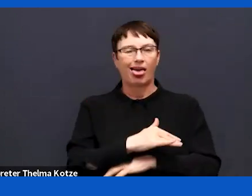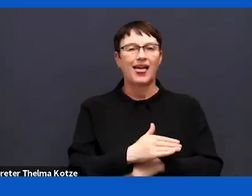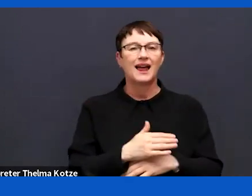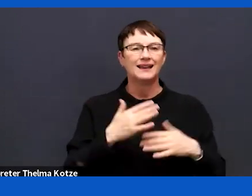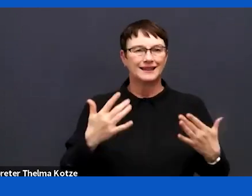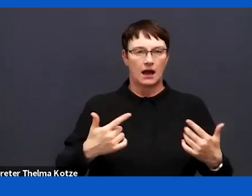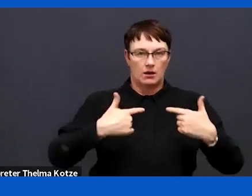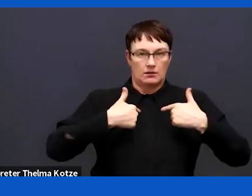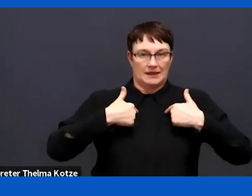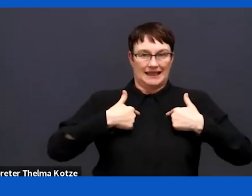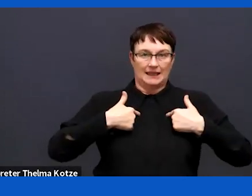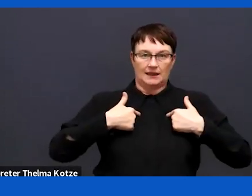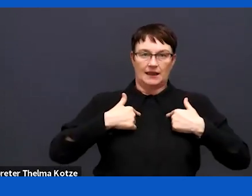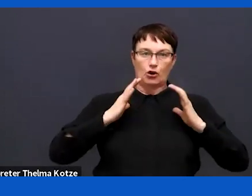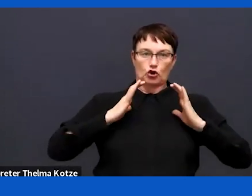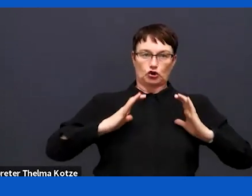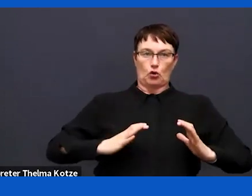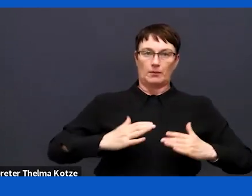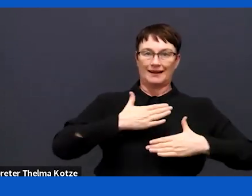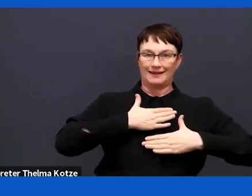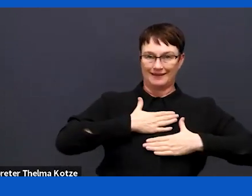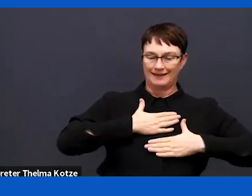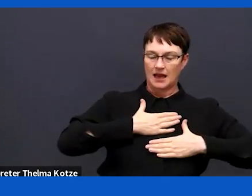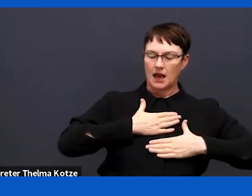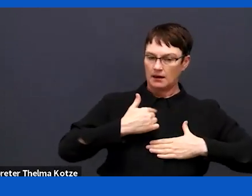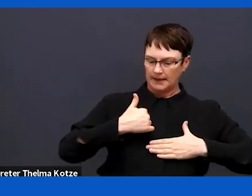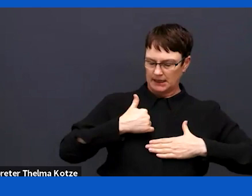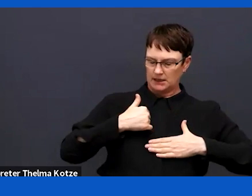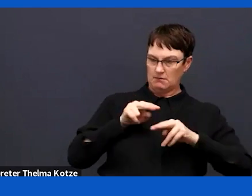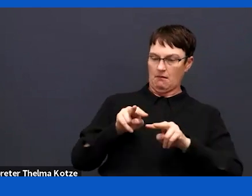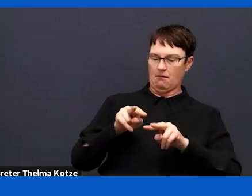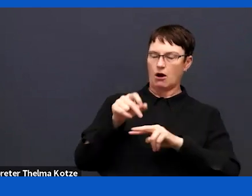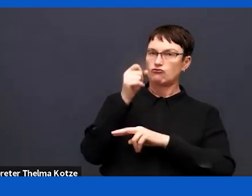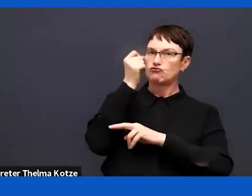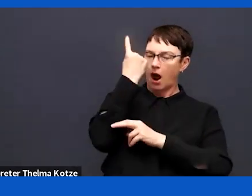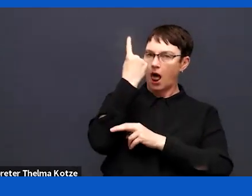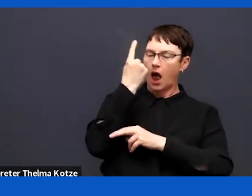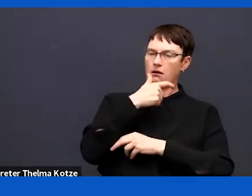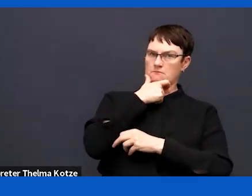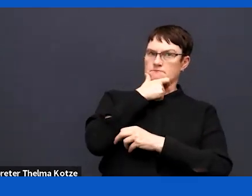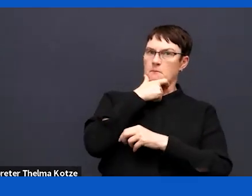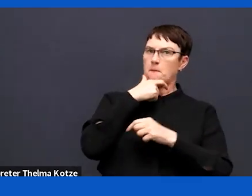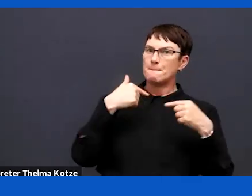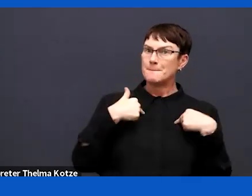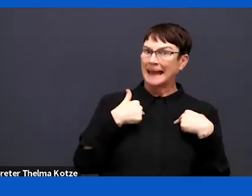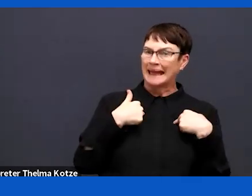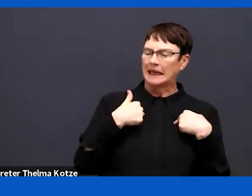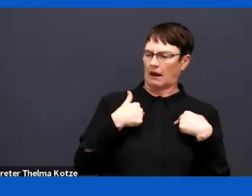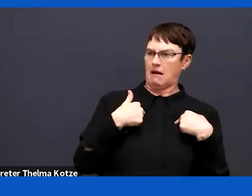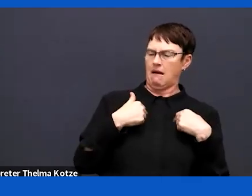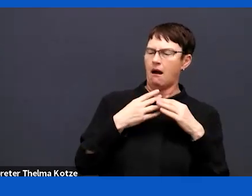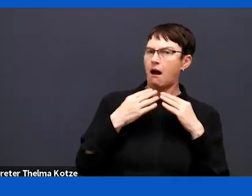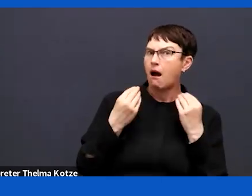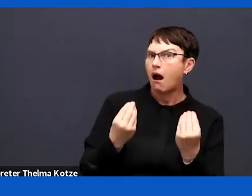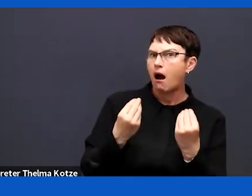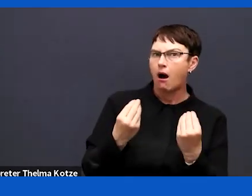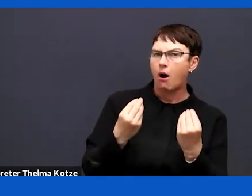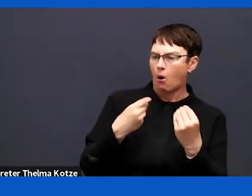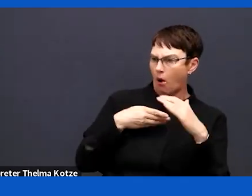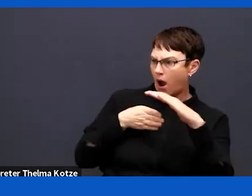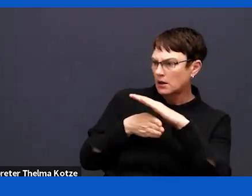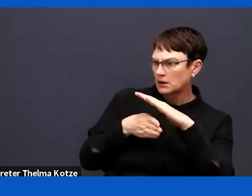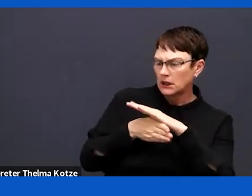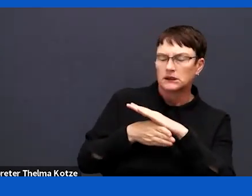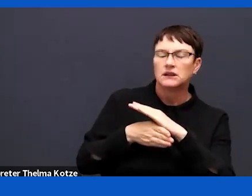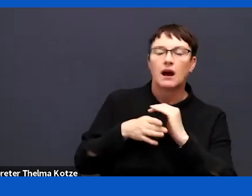exchange and communications that you have with that organization. So I think in terms of revolutionizing that space, I think the most exciting thing